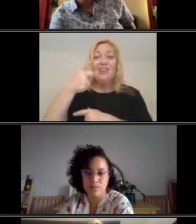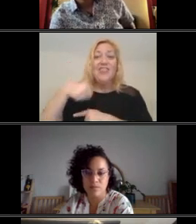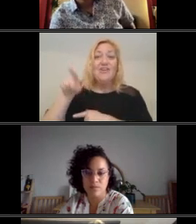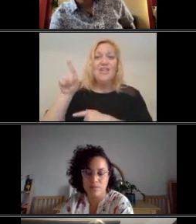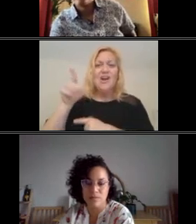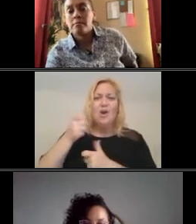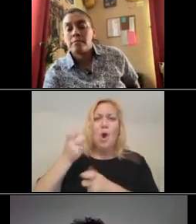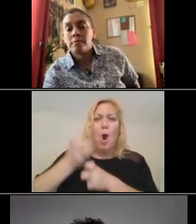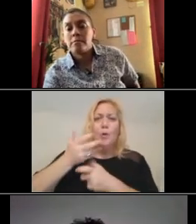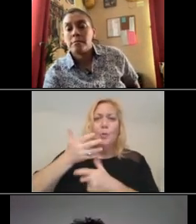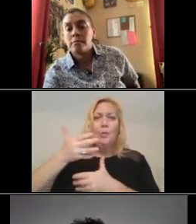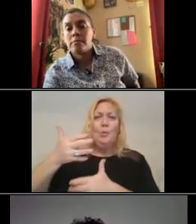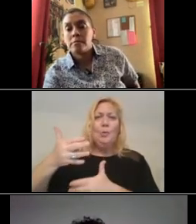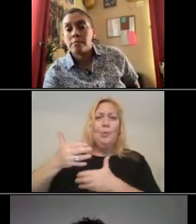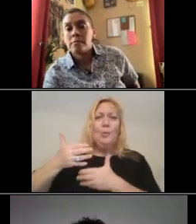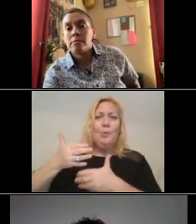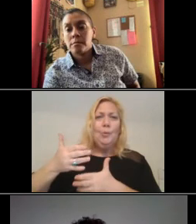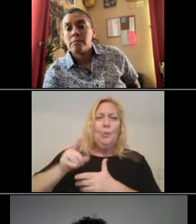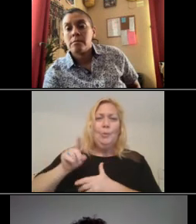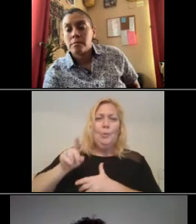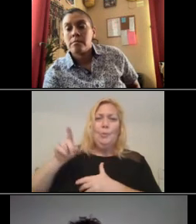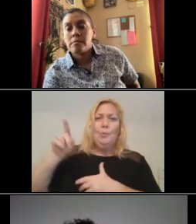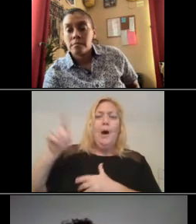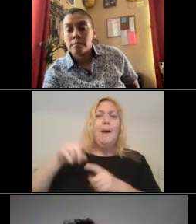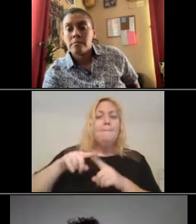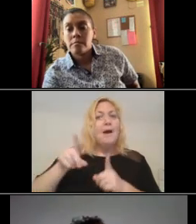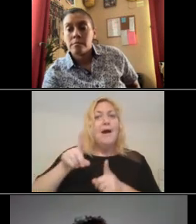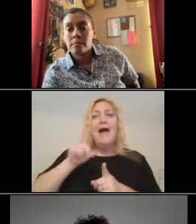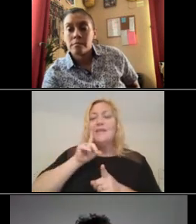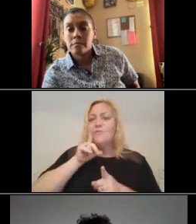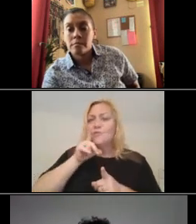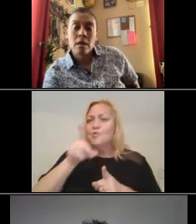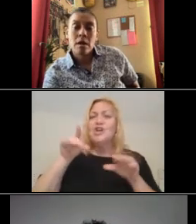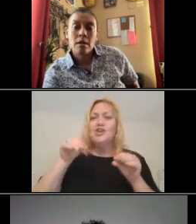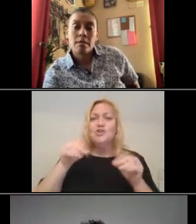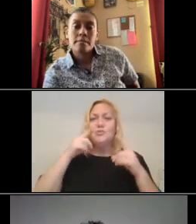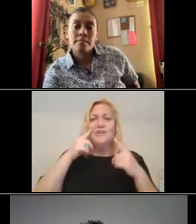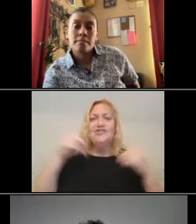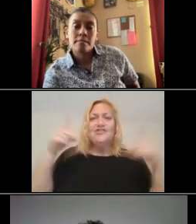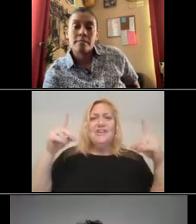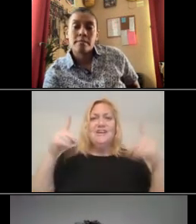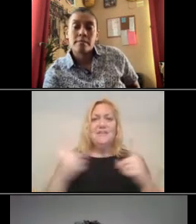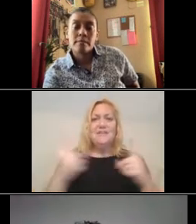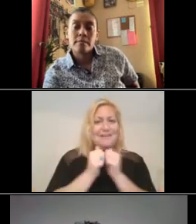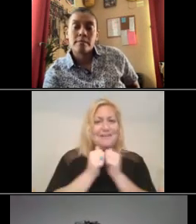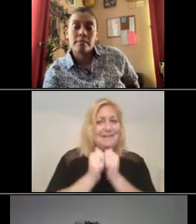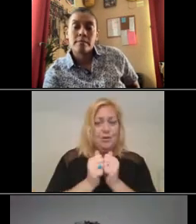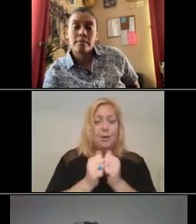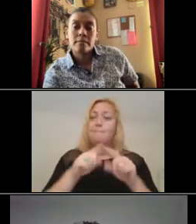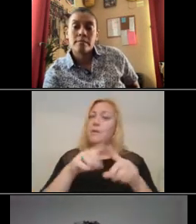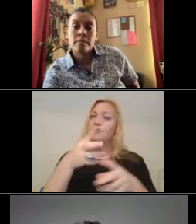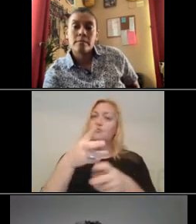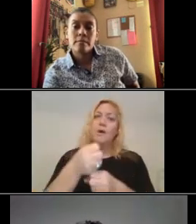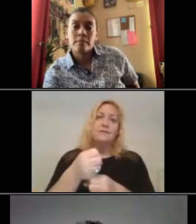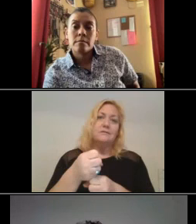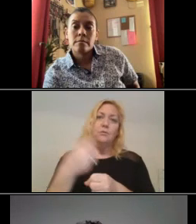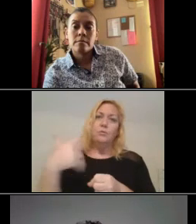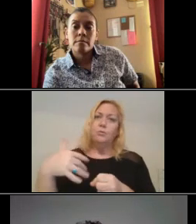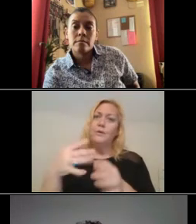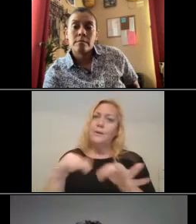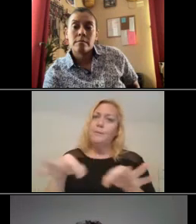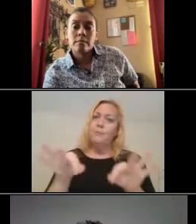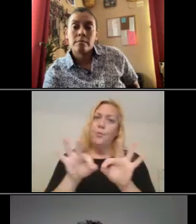but I think we do really achieve something together, but trust is so important. And I